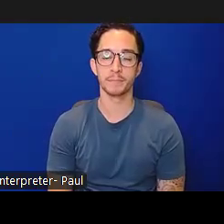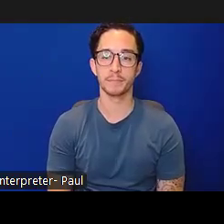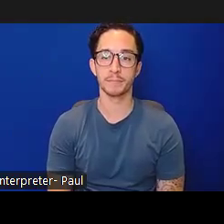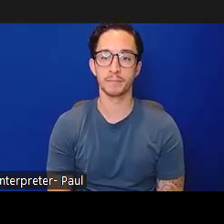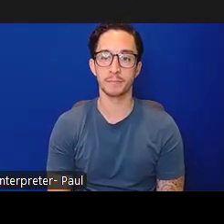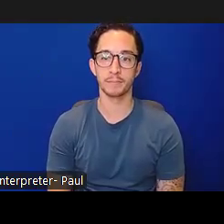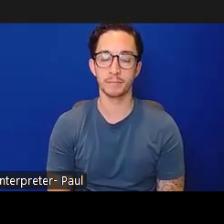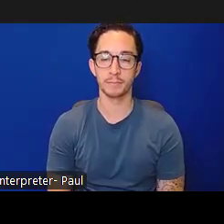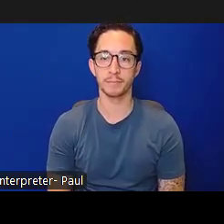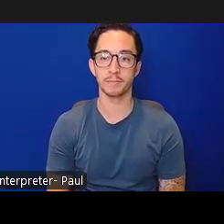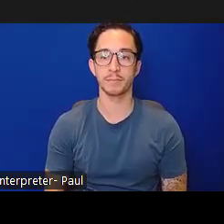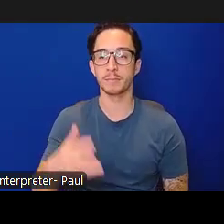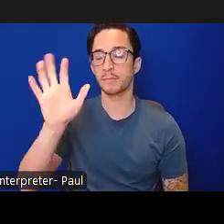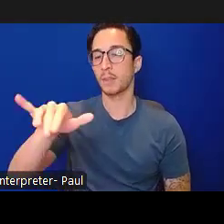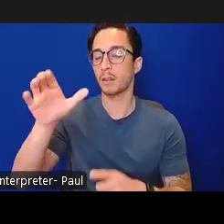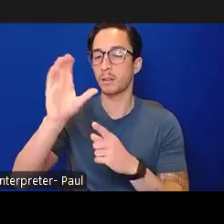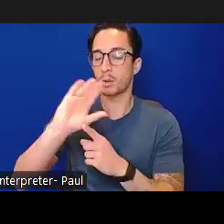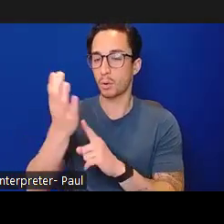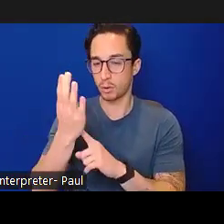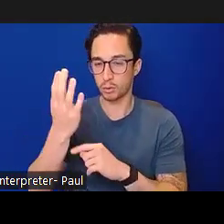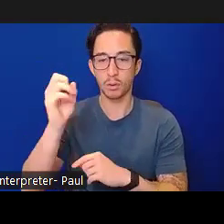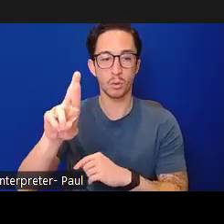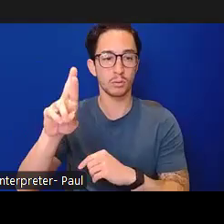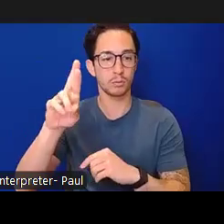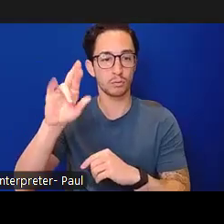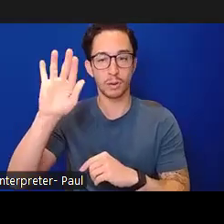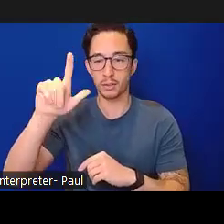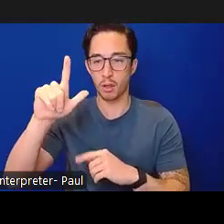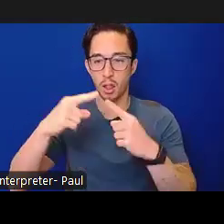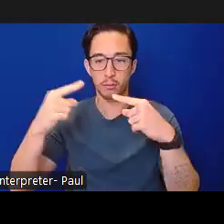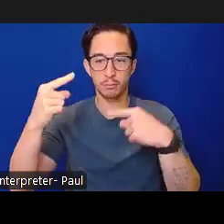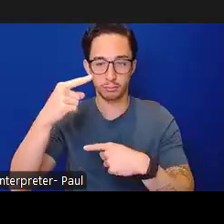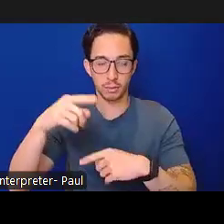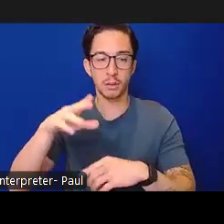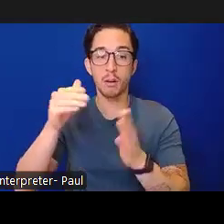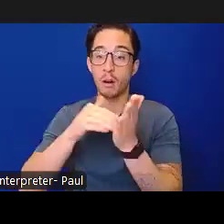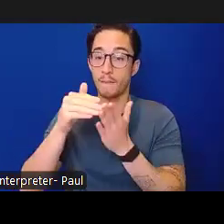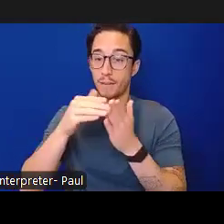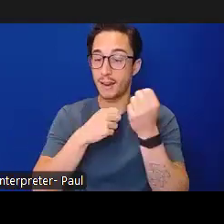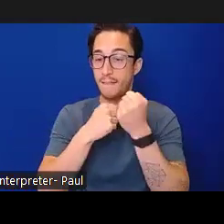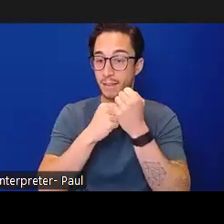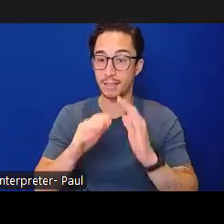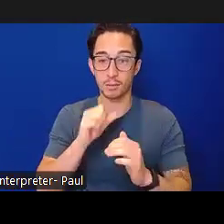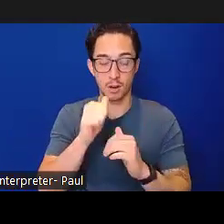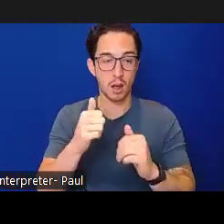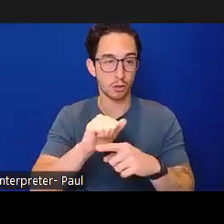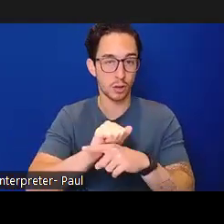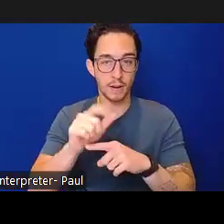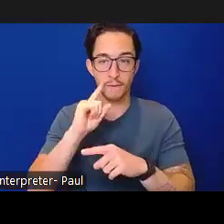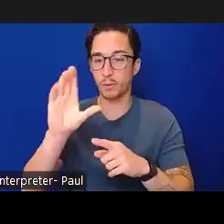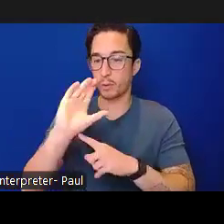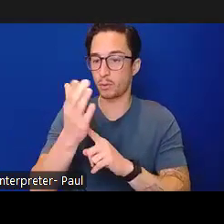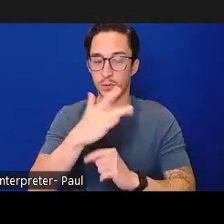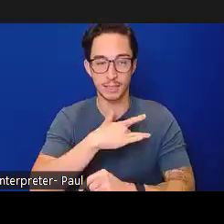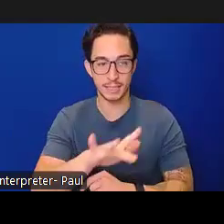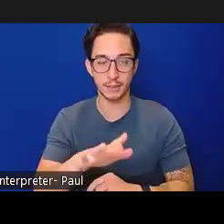That cultural and racial disconnect. Oftentimes, advocates are not trained in cultural sensitivity.